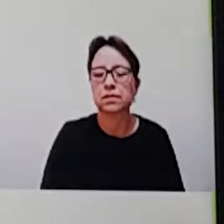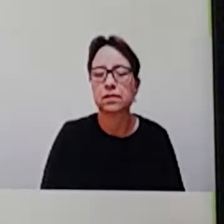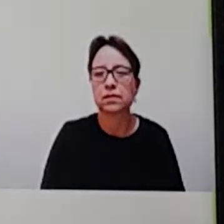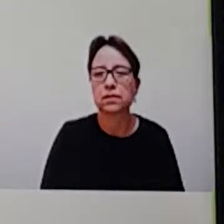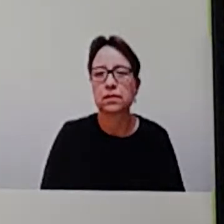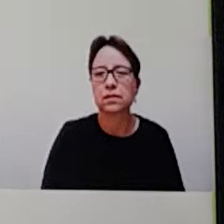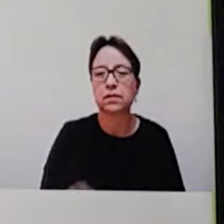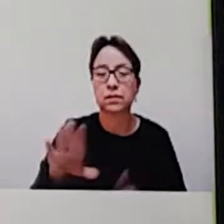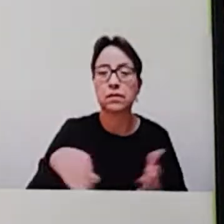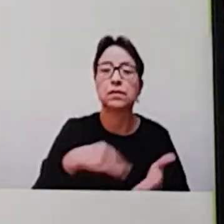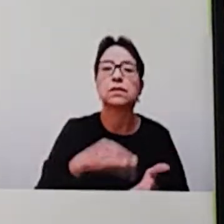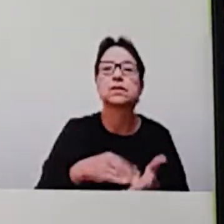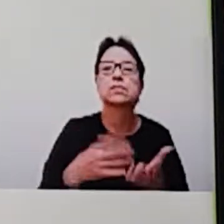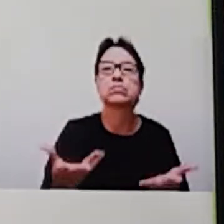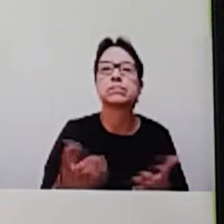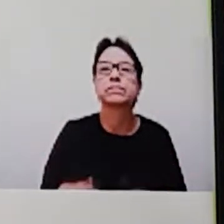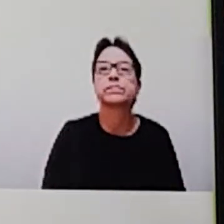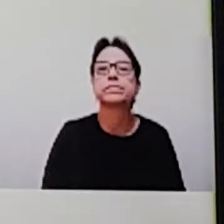video, please, the video.